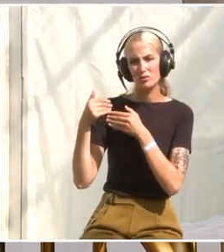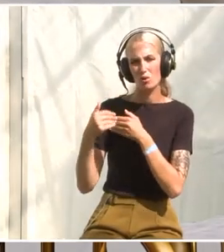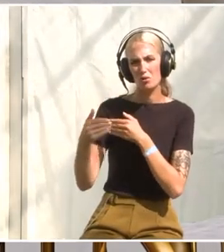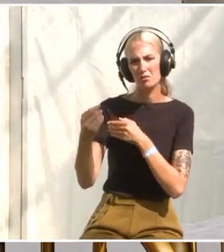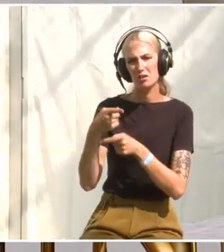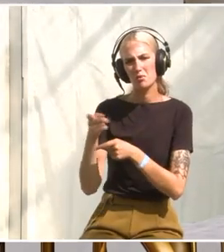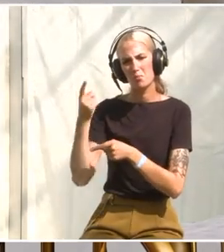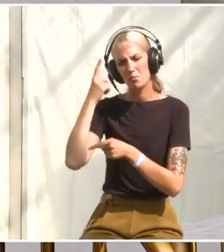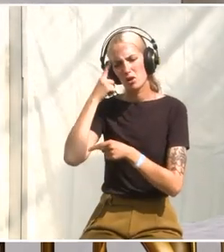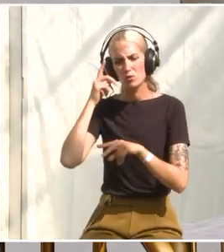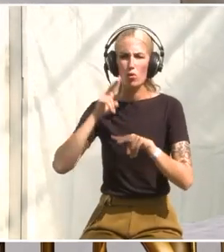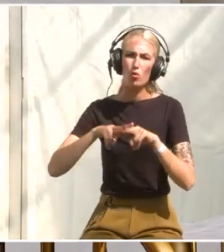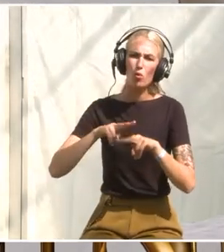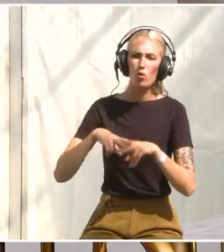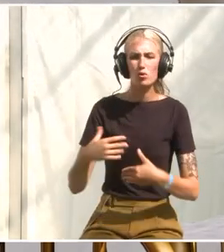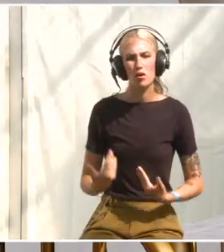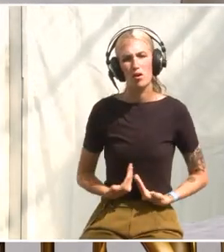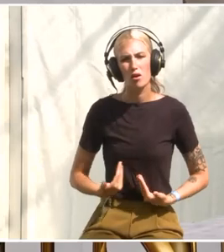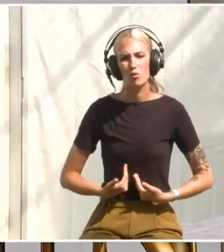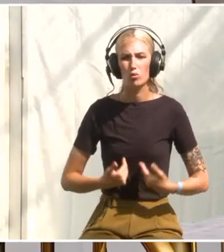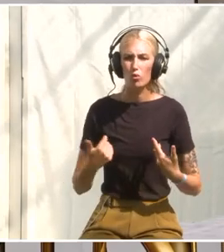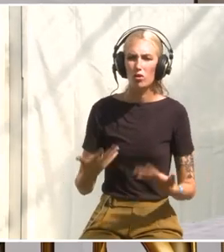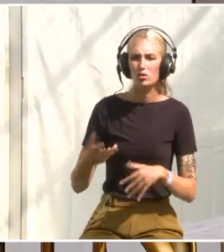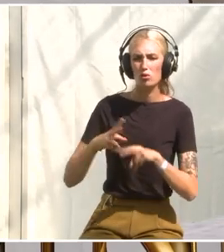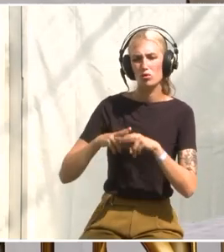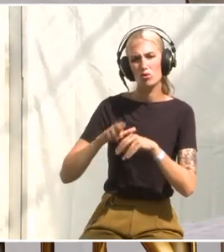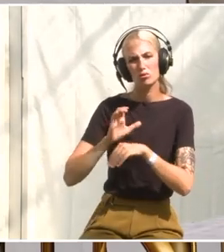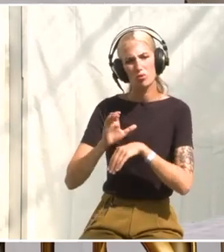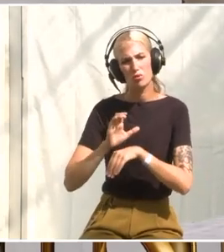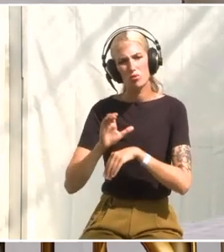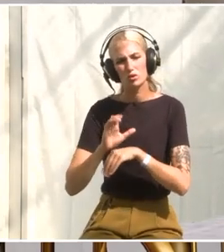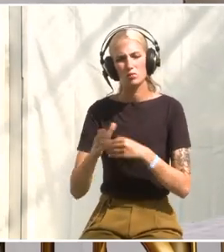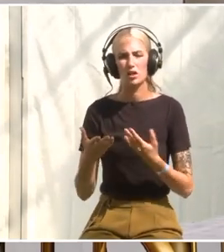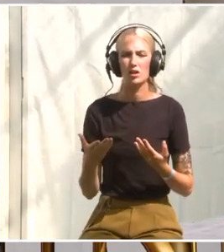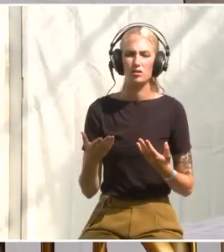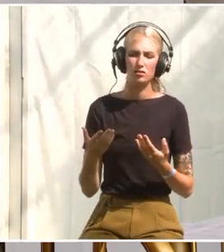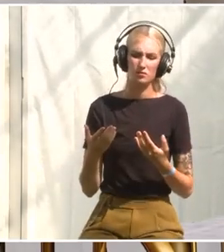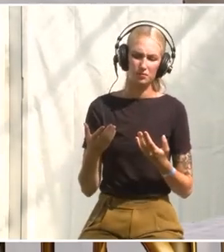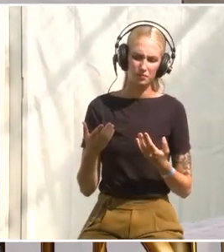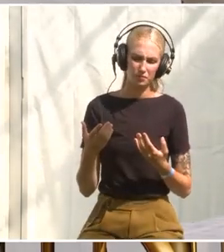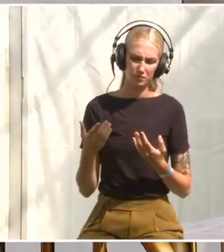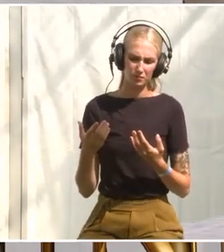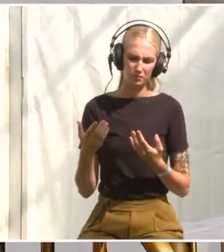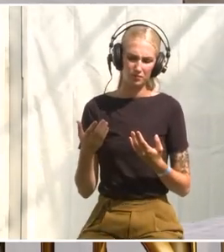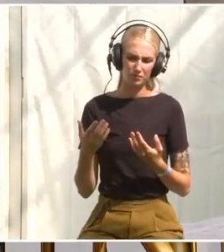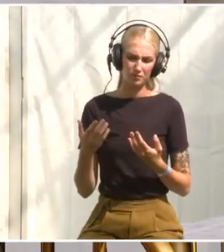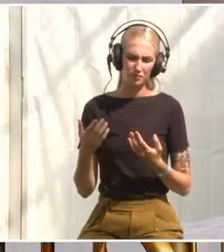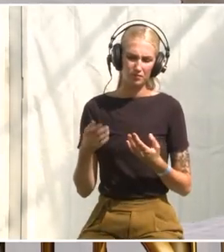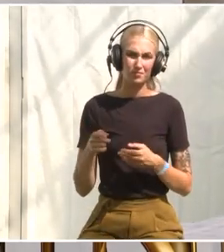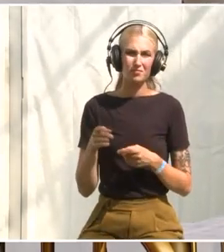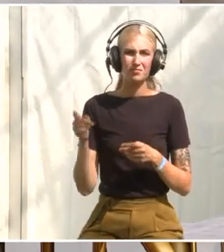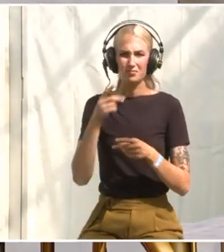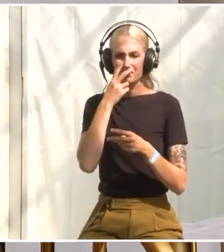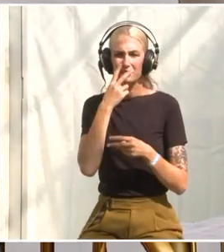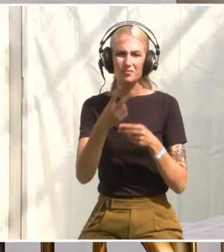like local type of life, local production of food, and these type of values where they see that they can